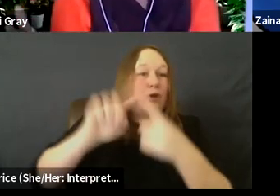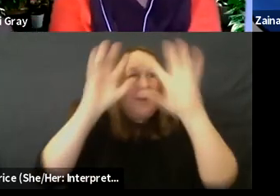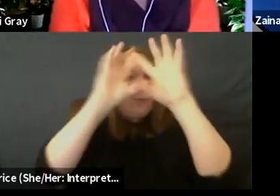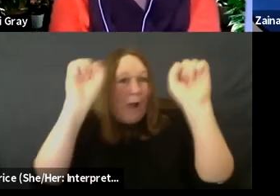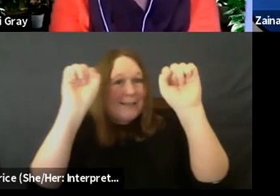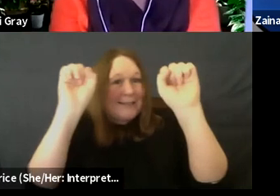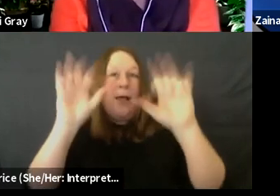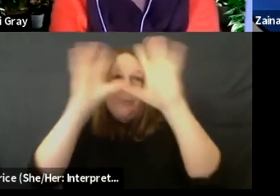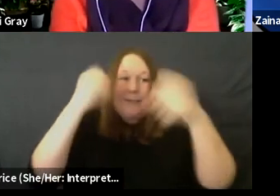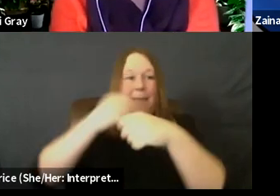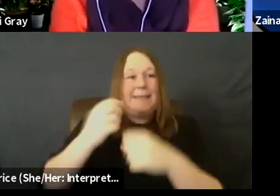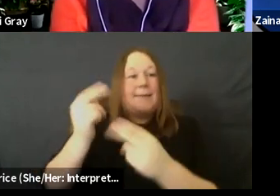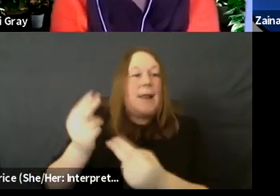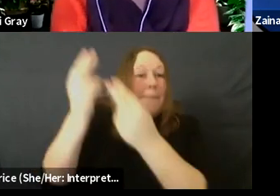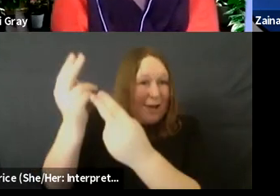The president